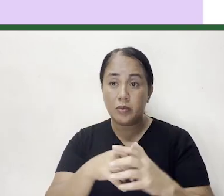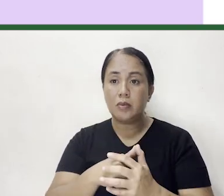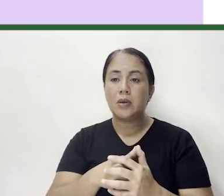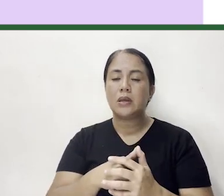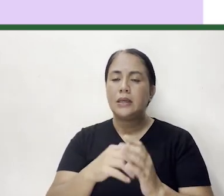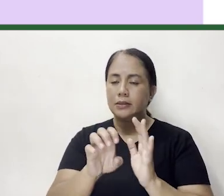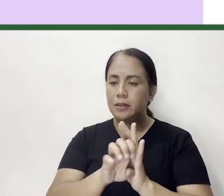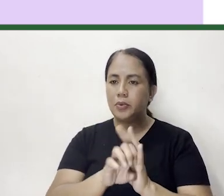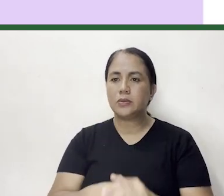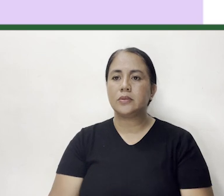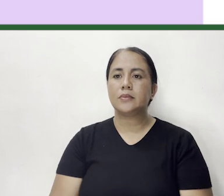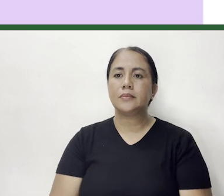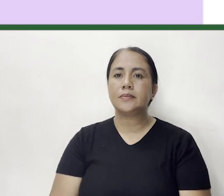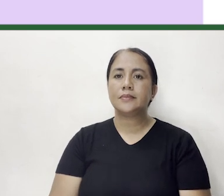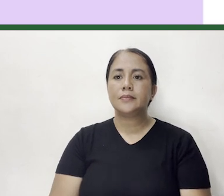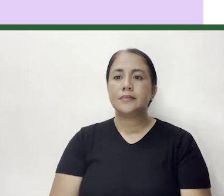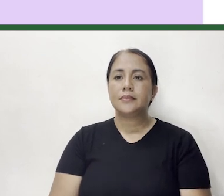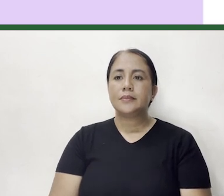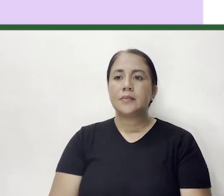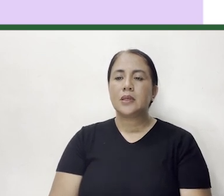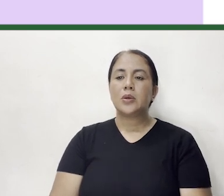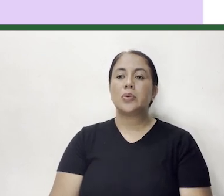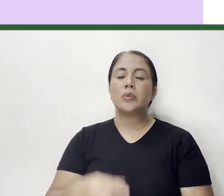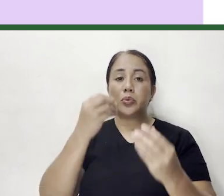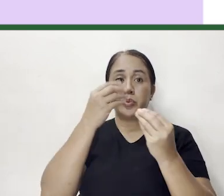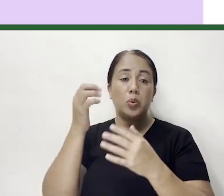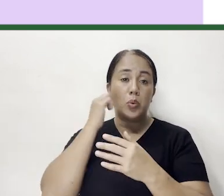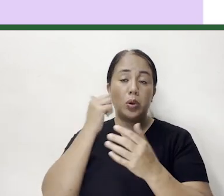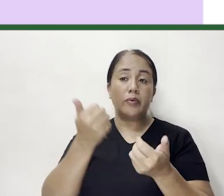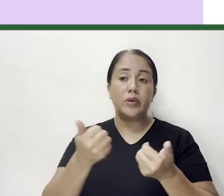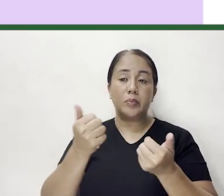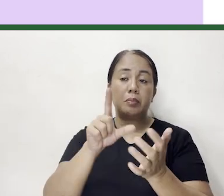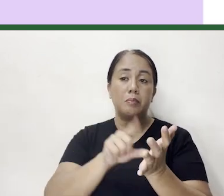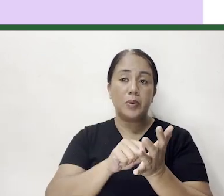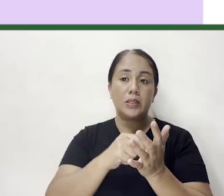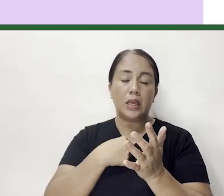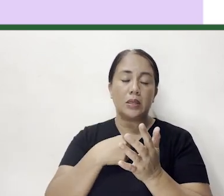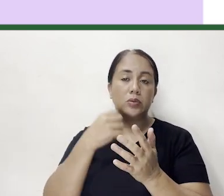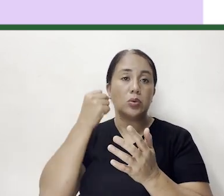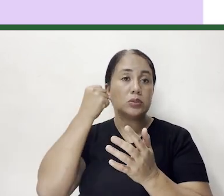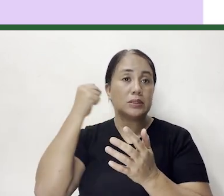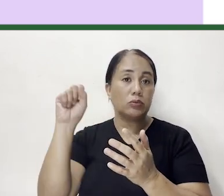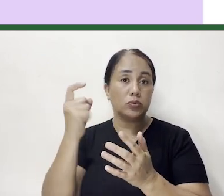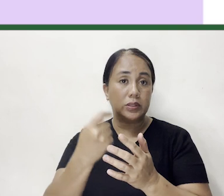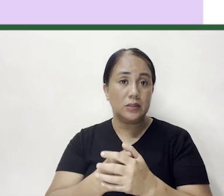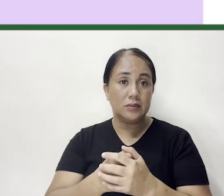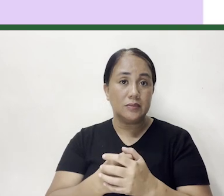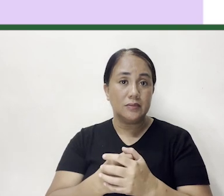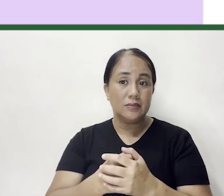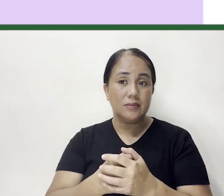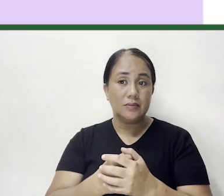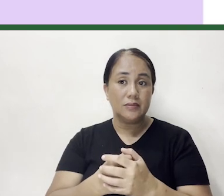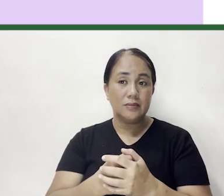with disabilities. Examples: information is only available in printed or audio